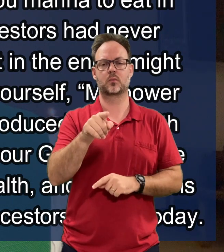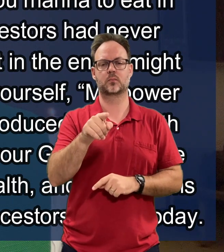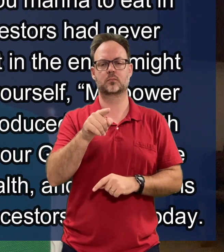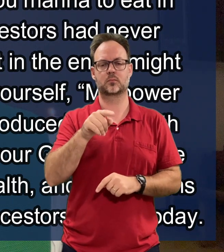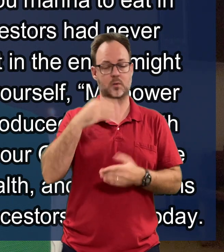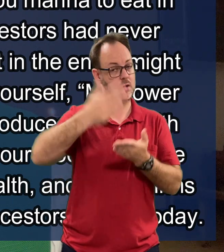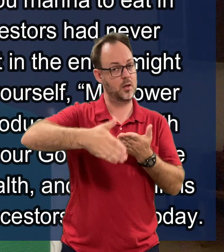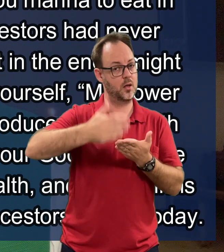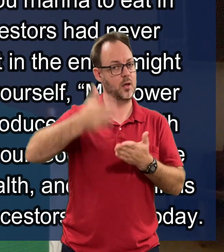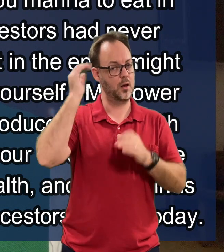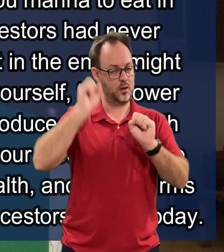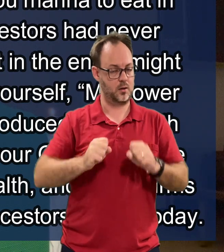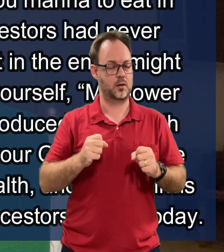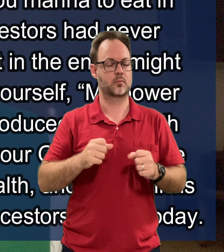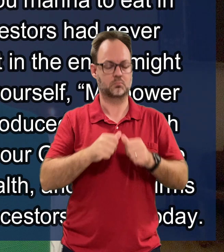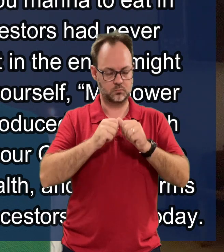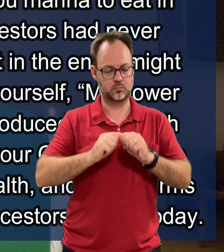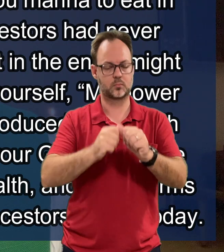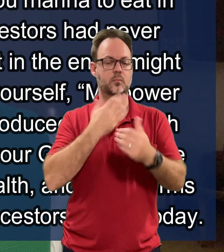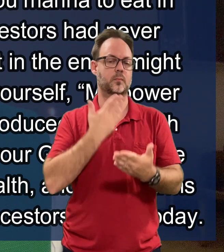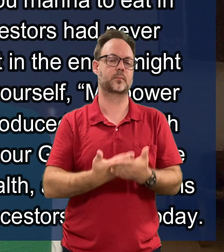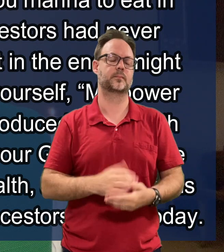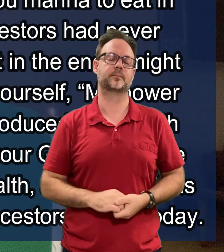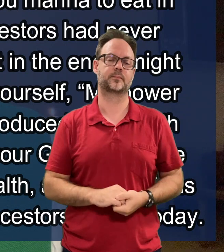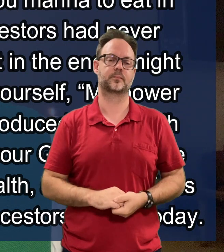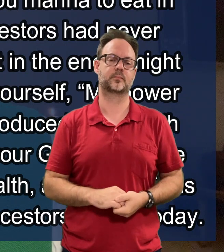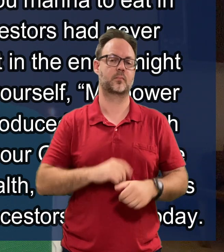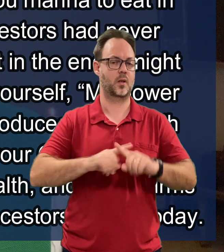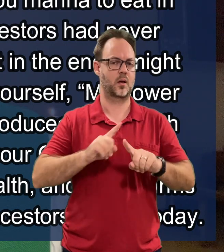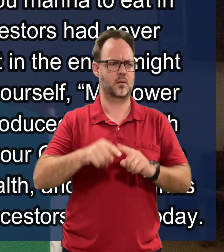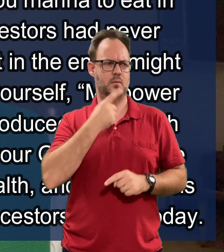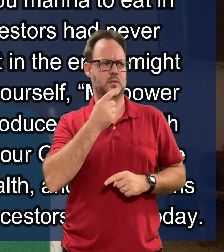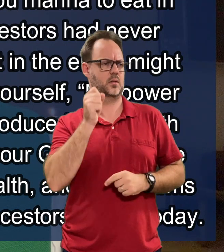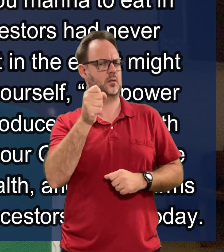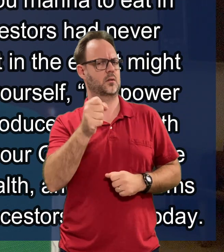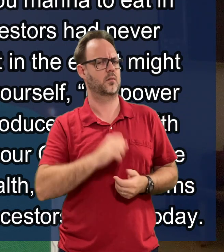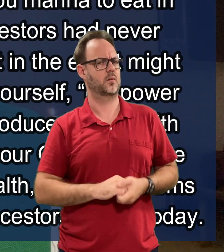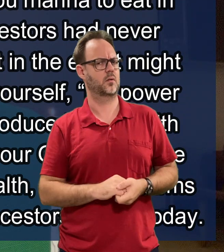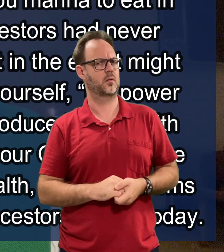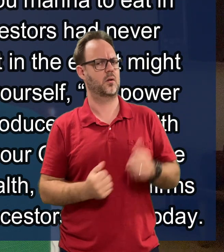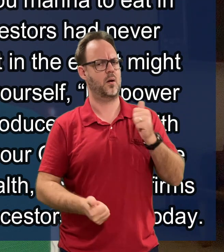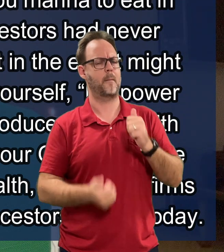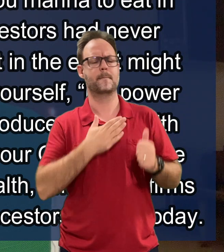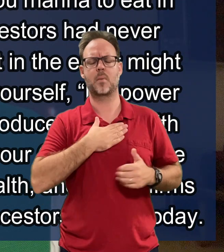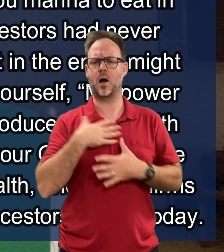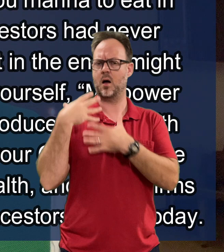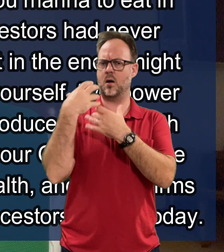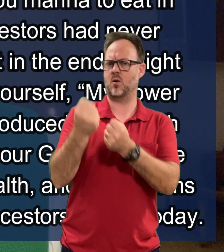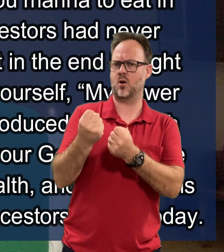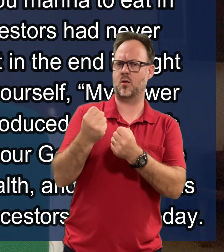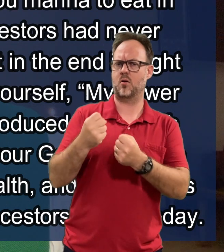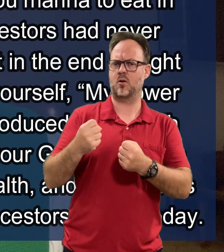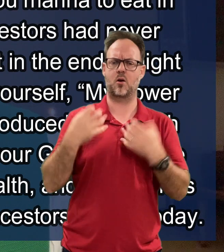the end it might go well with you. You may say to yourself, my power and the